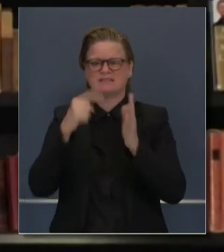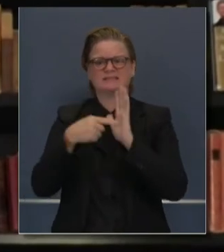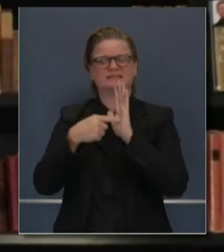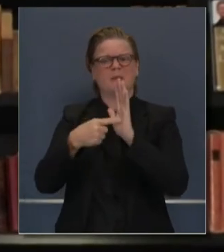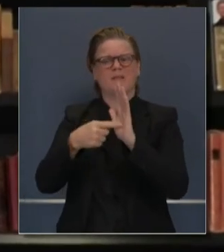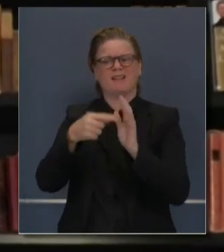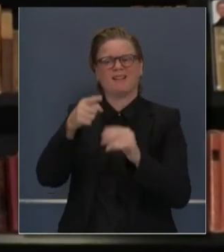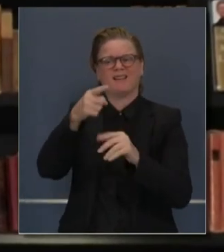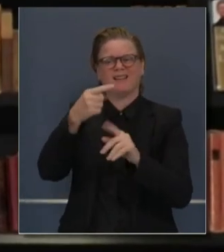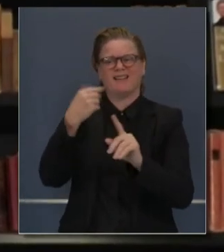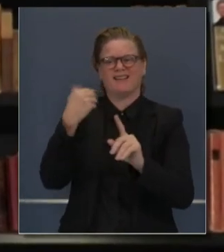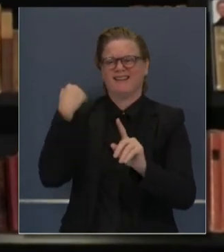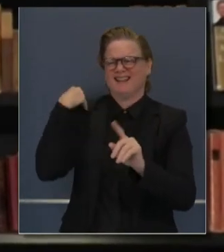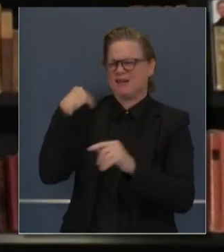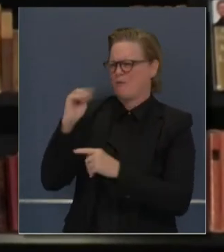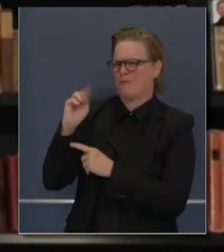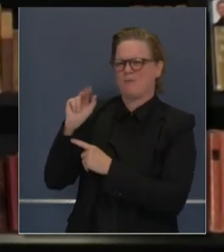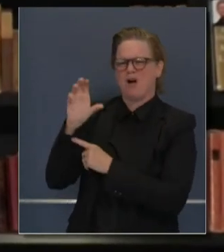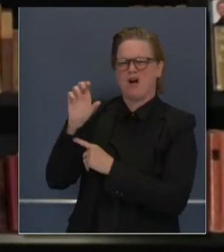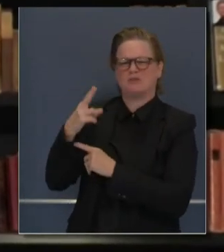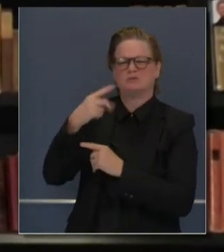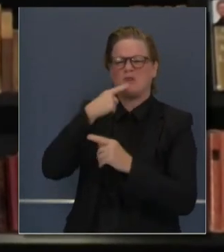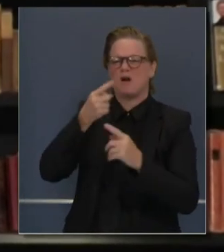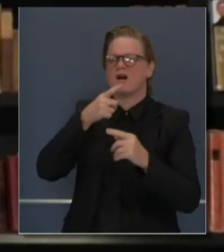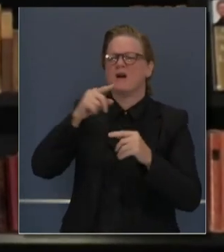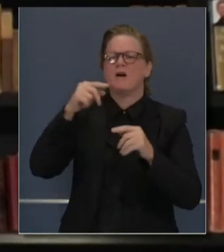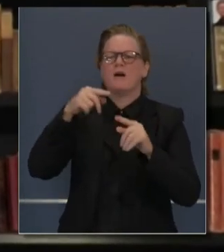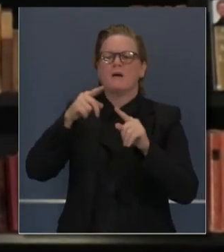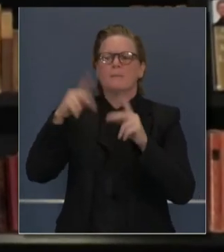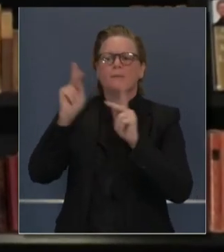year. And we're hearing some are already doing